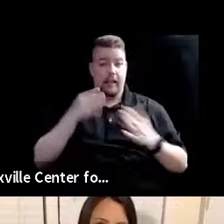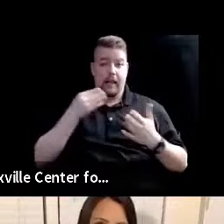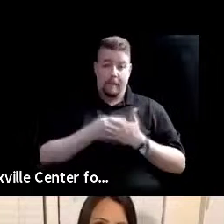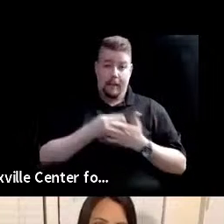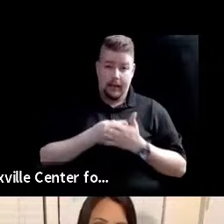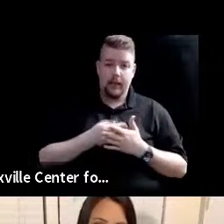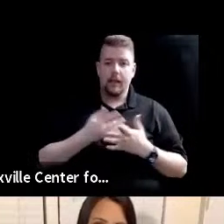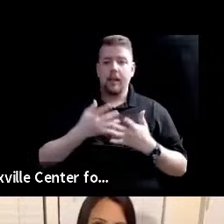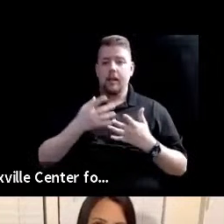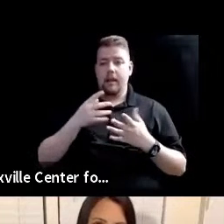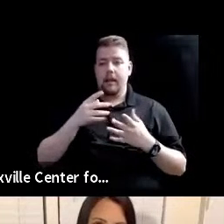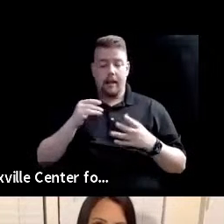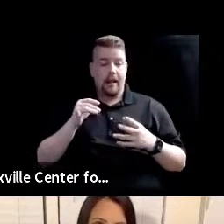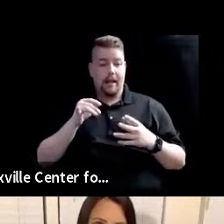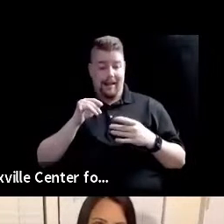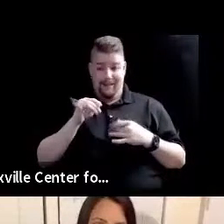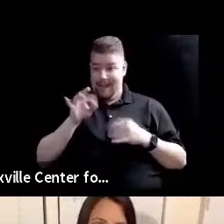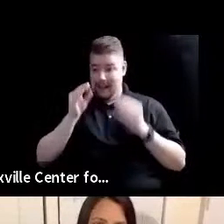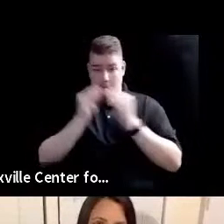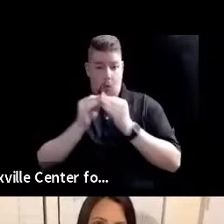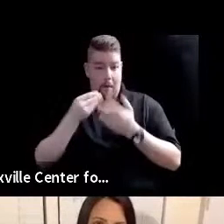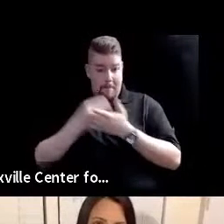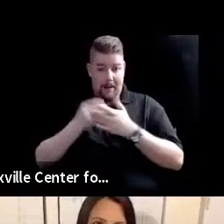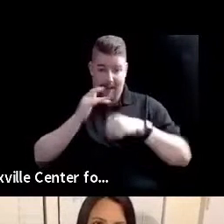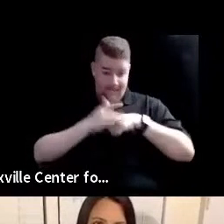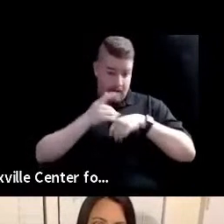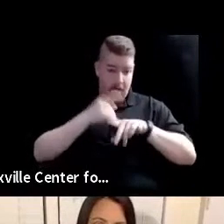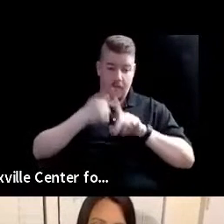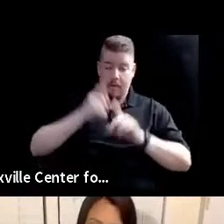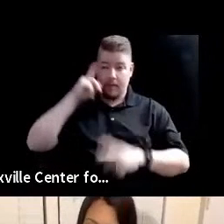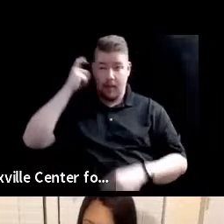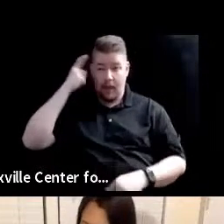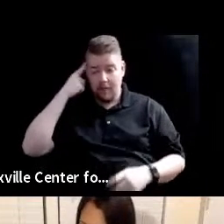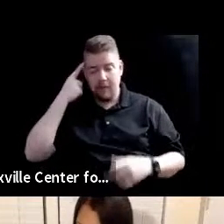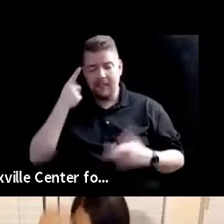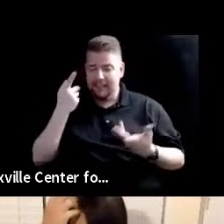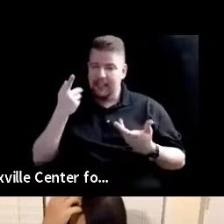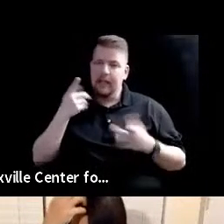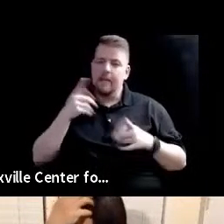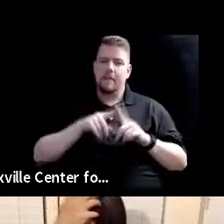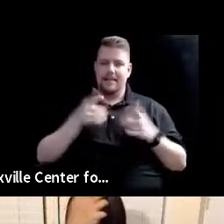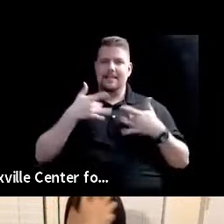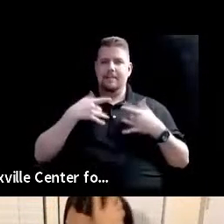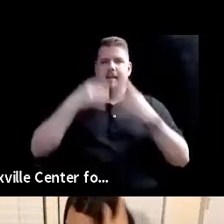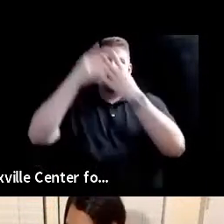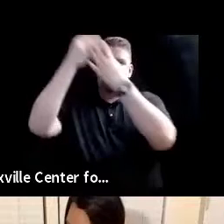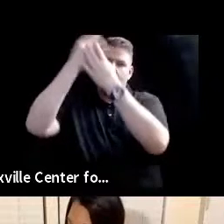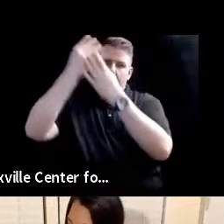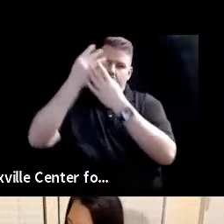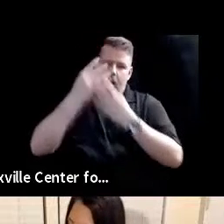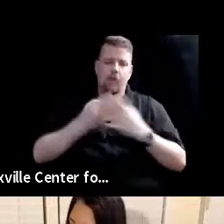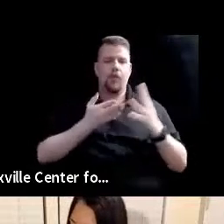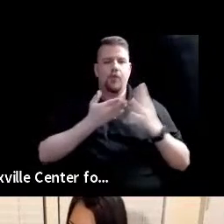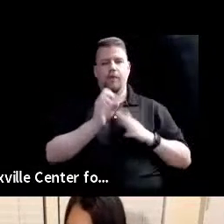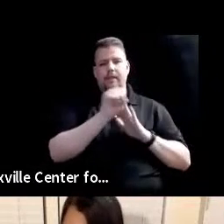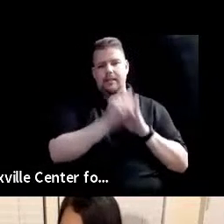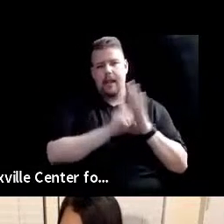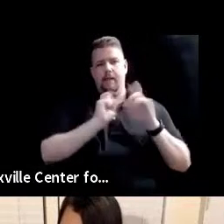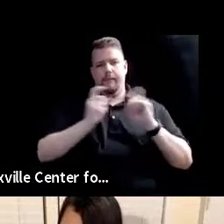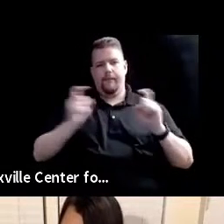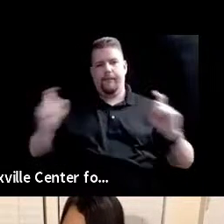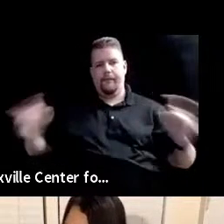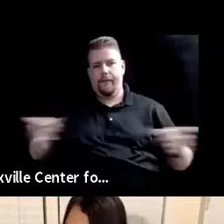there's any more, if any more money becomes available from the federal government, but that usually for us, that will filter down through the state.